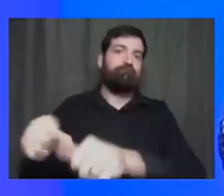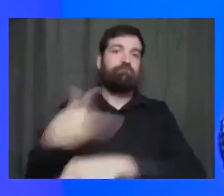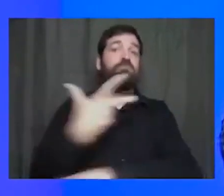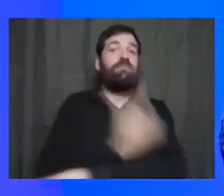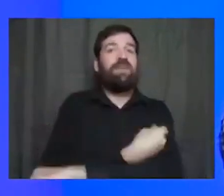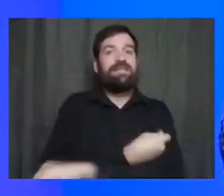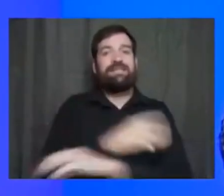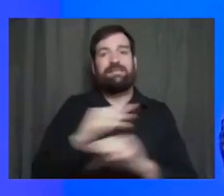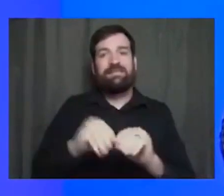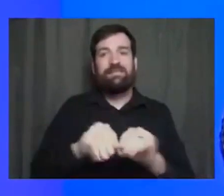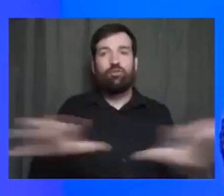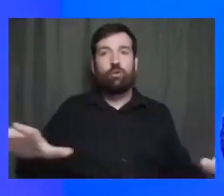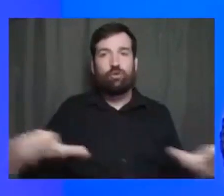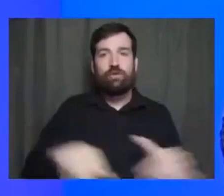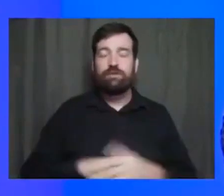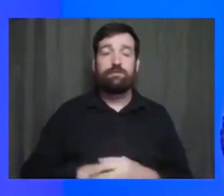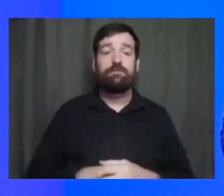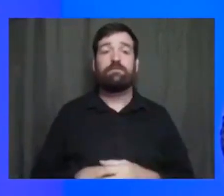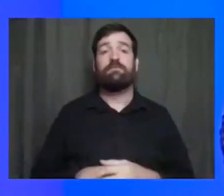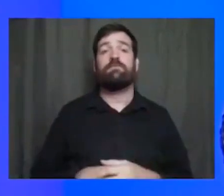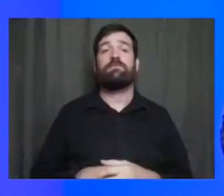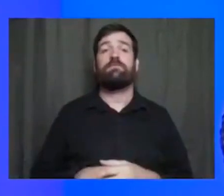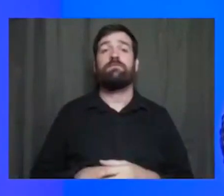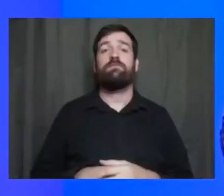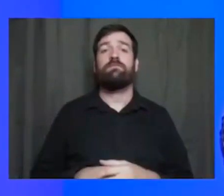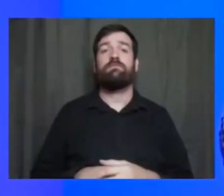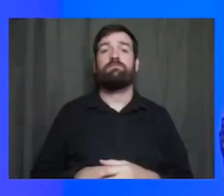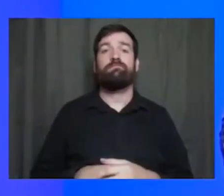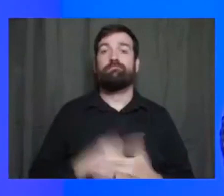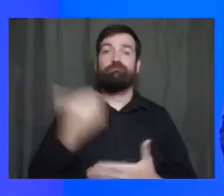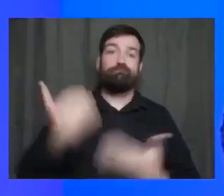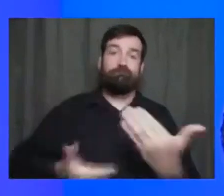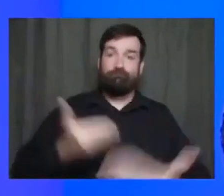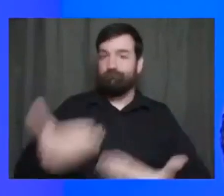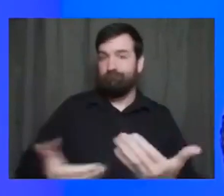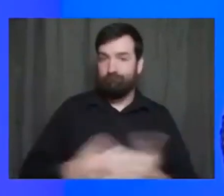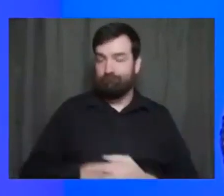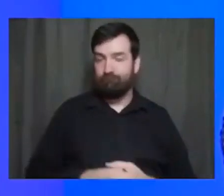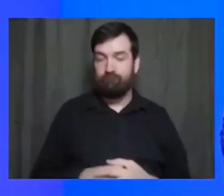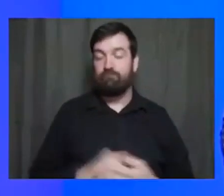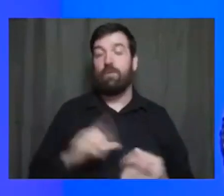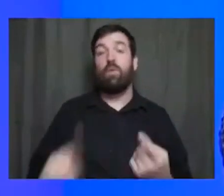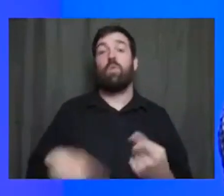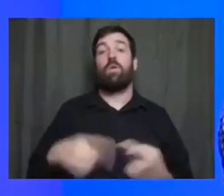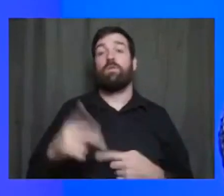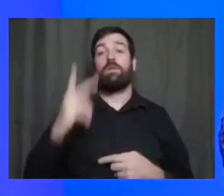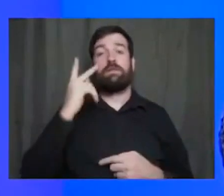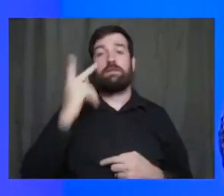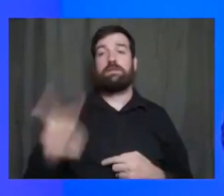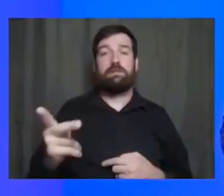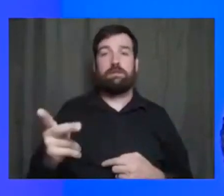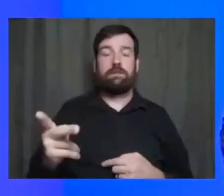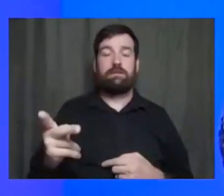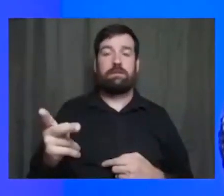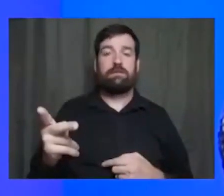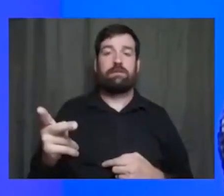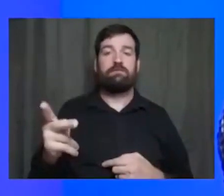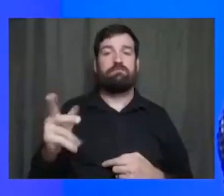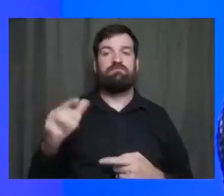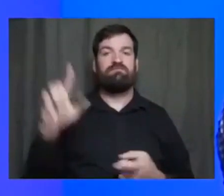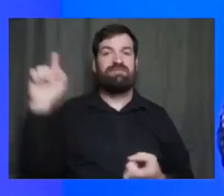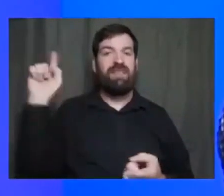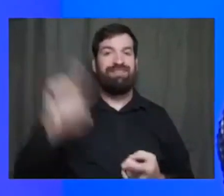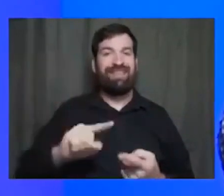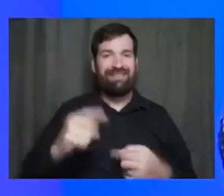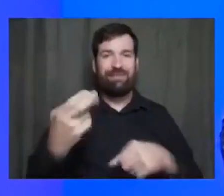distribution keep those running. When we see that there's less uptake of the vaccine, I think we have